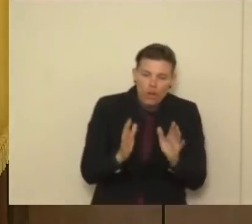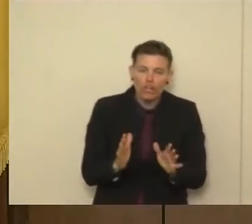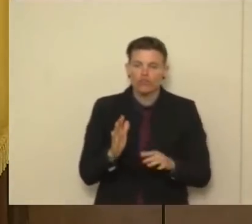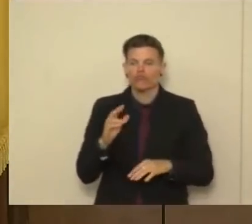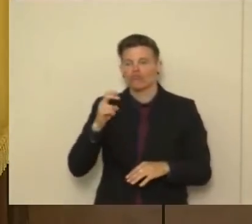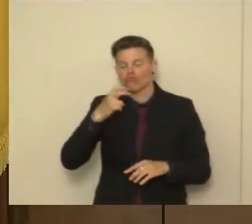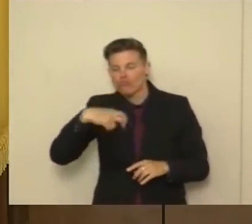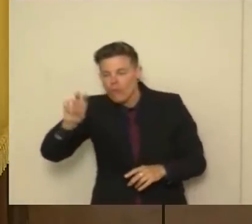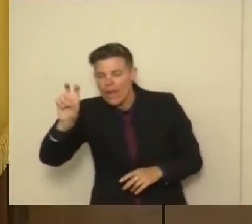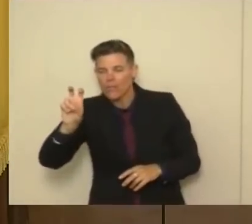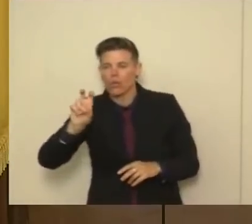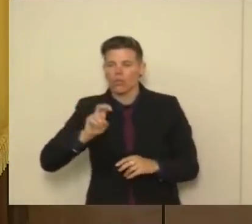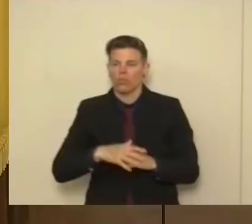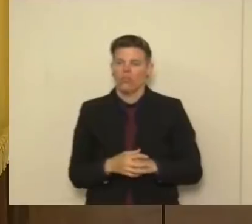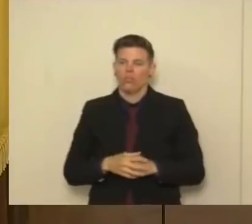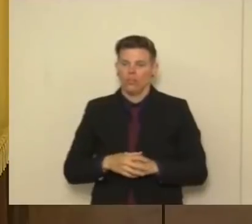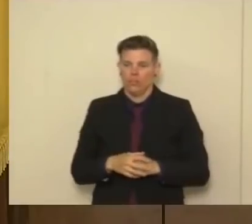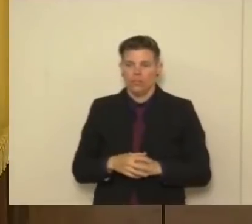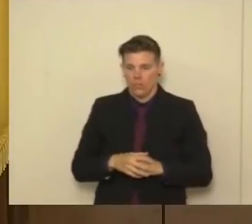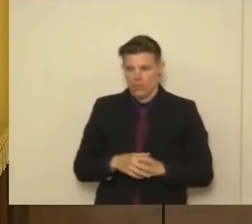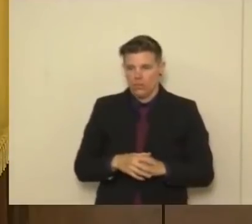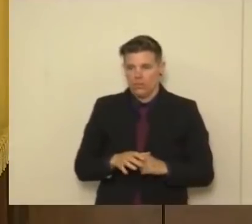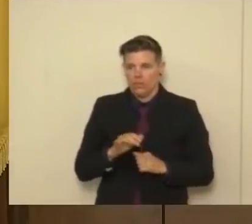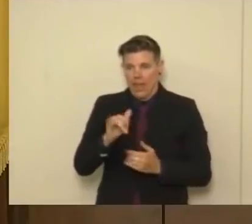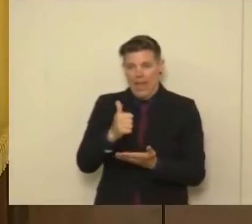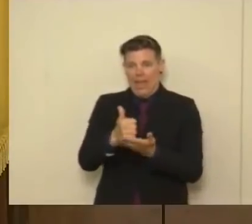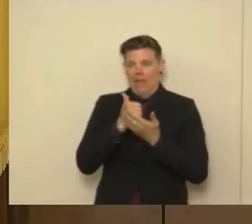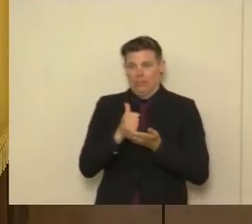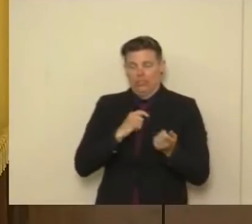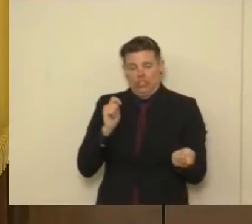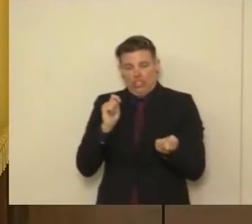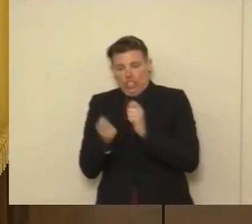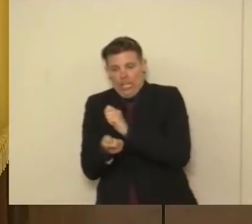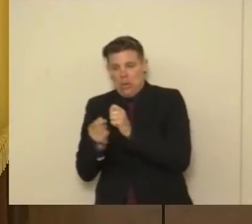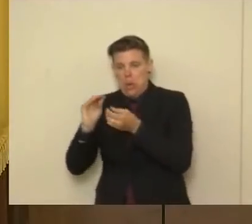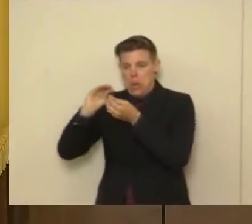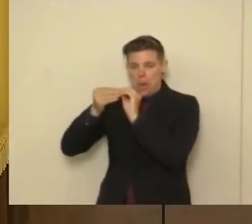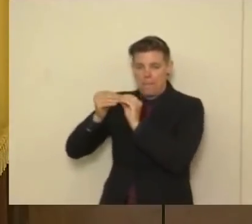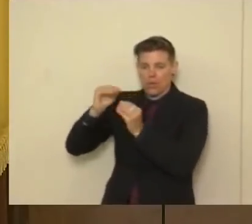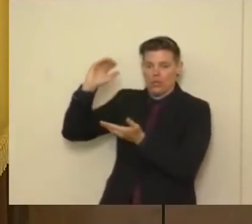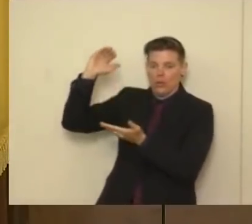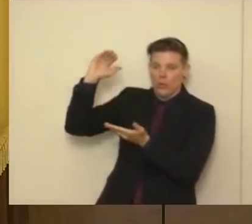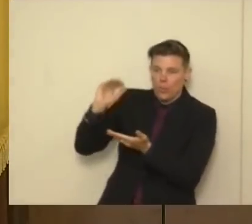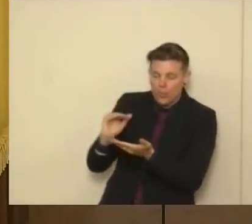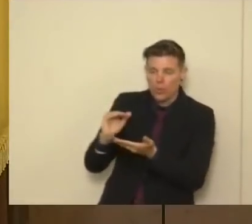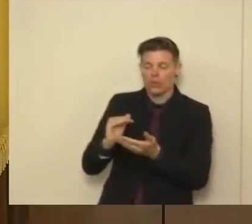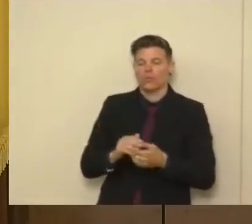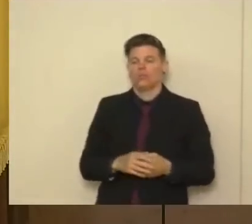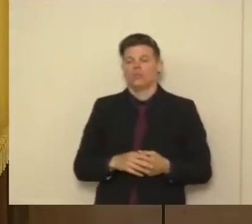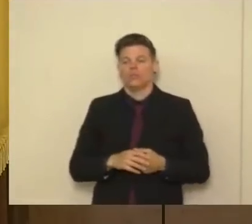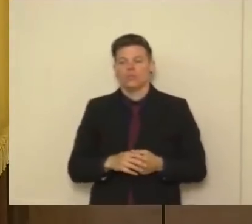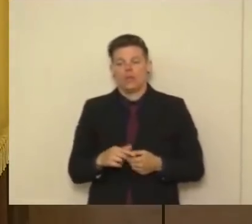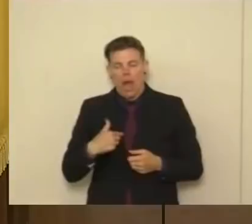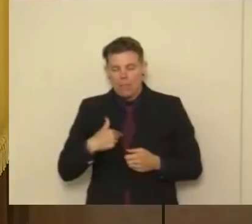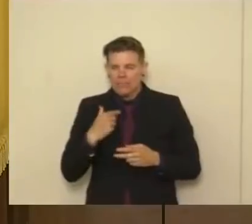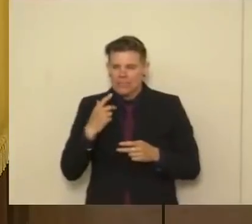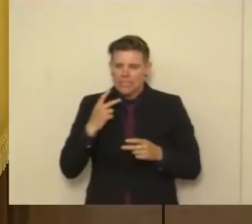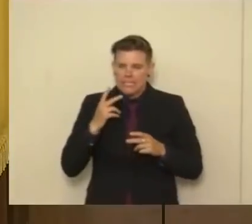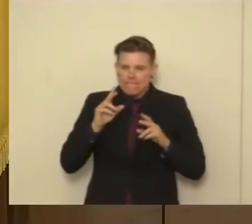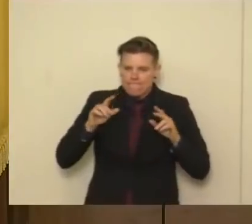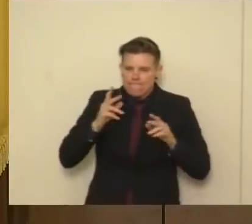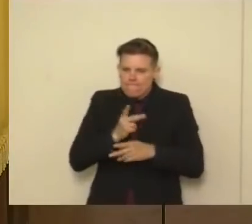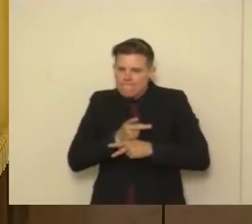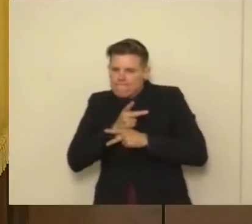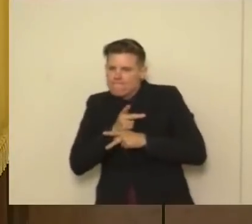us flatten the curve. And why? Because I'm cautiously optimistic that we're going to see the negative impacts